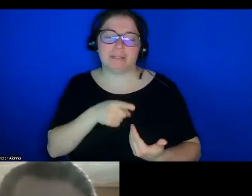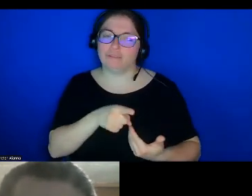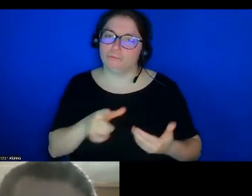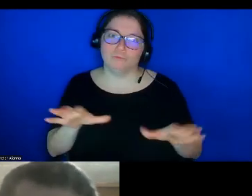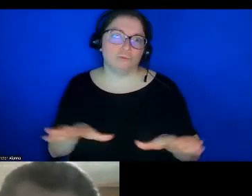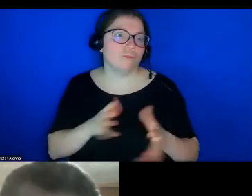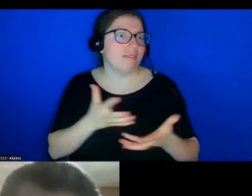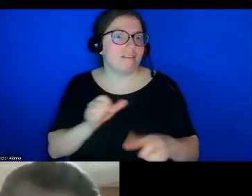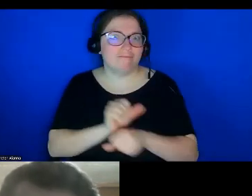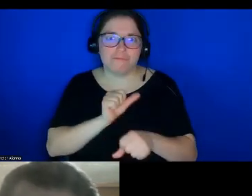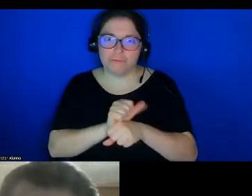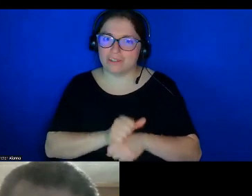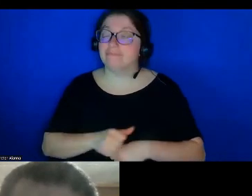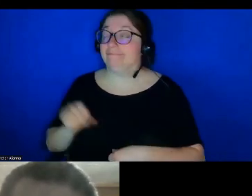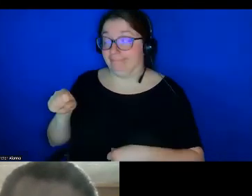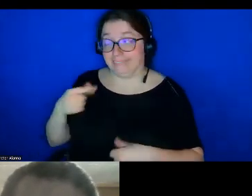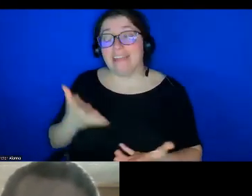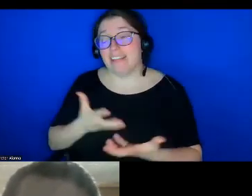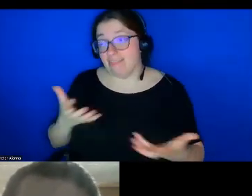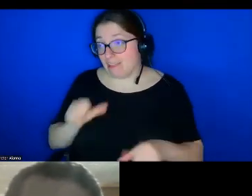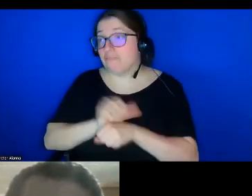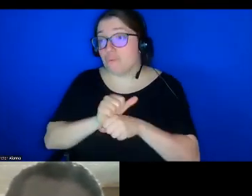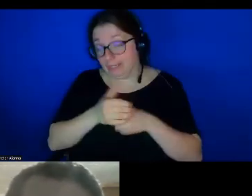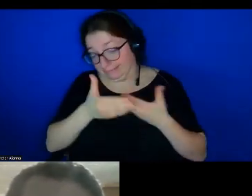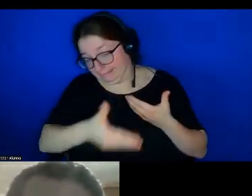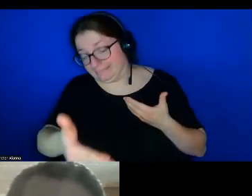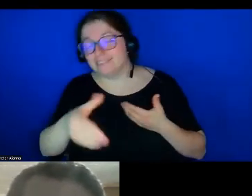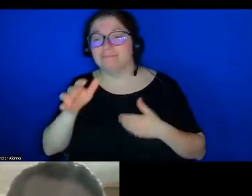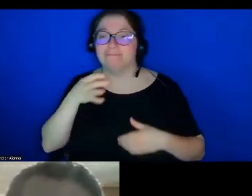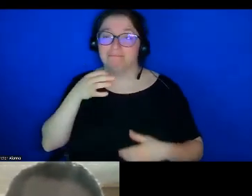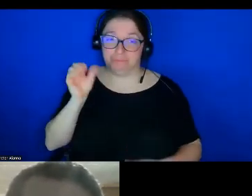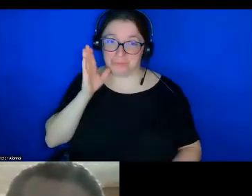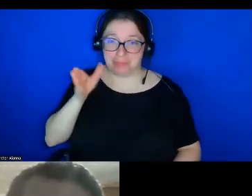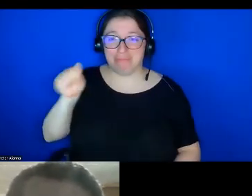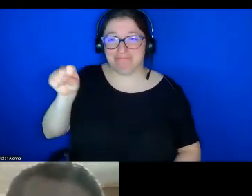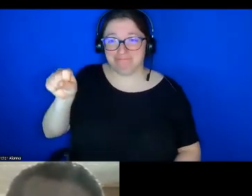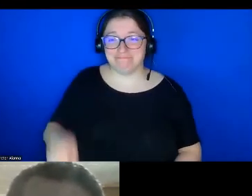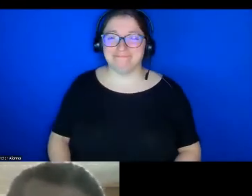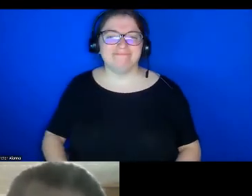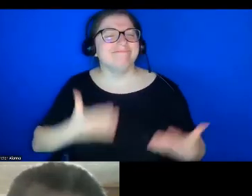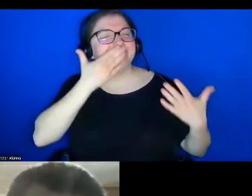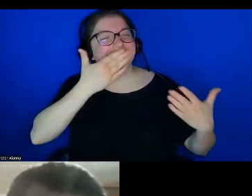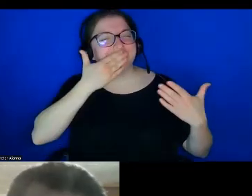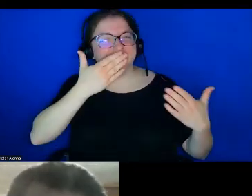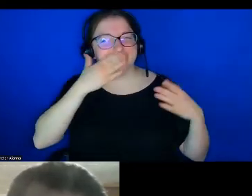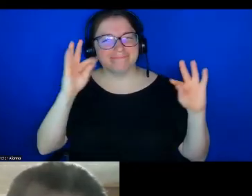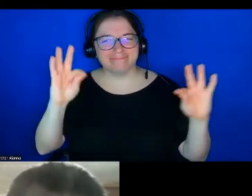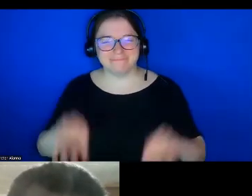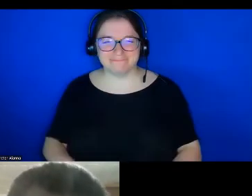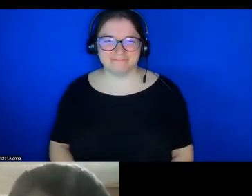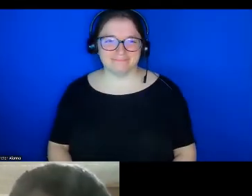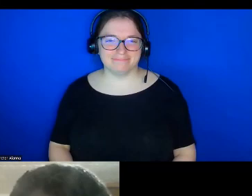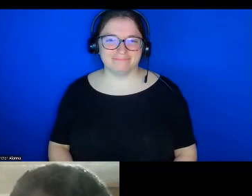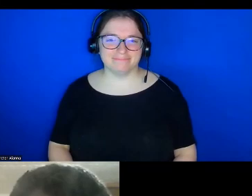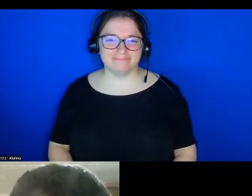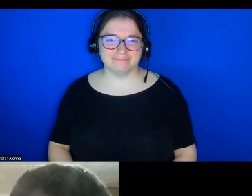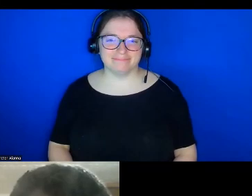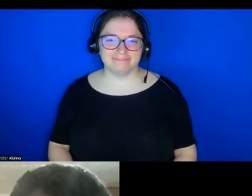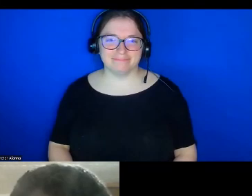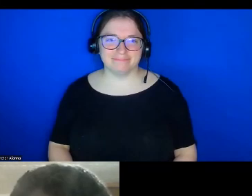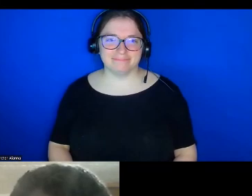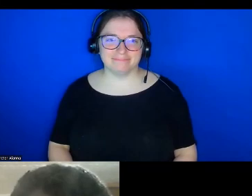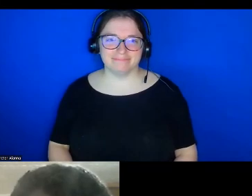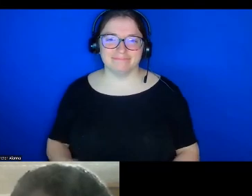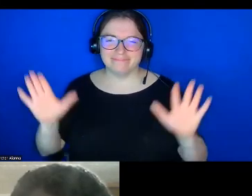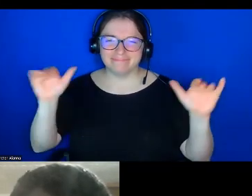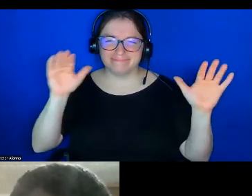work ahead of us yeah we already achieved our goal thank you thank you you you you everyone.